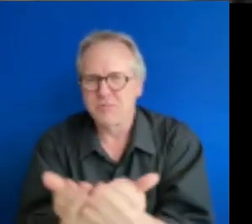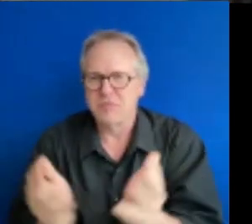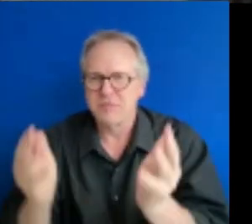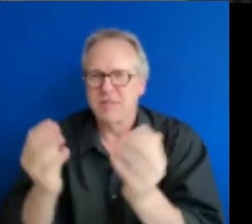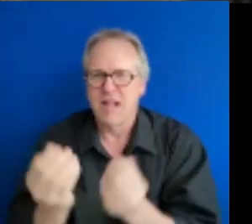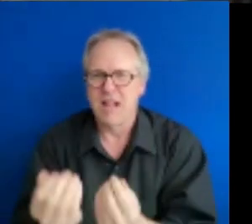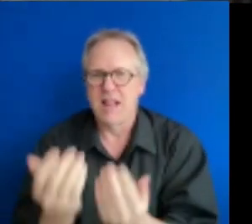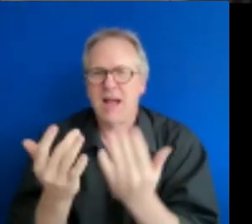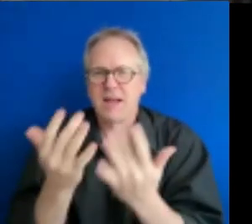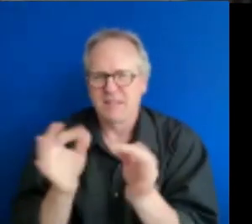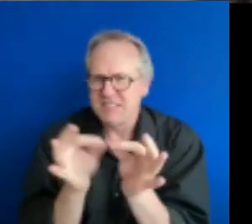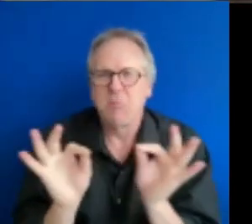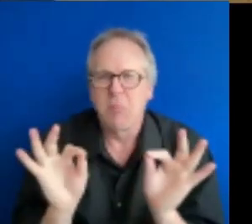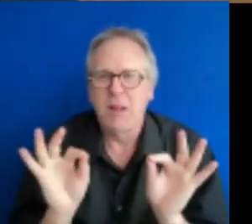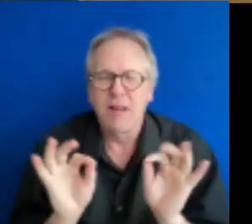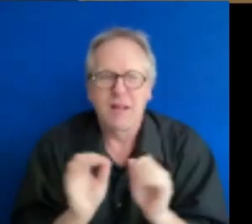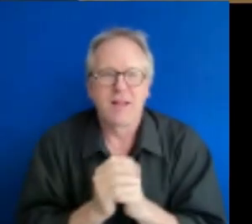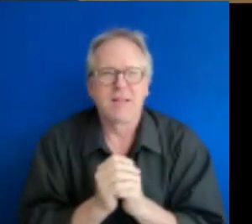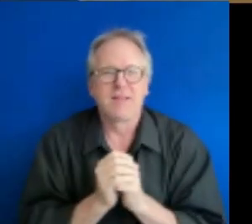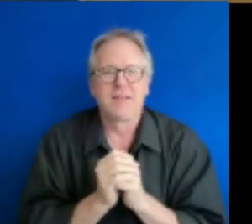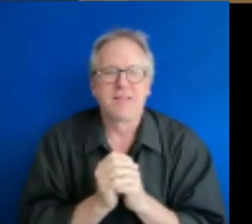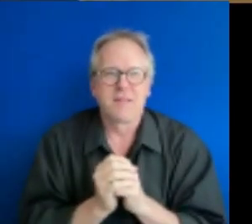lighting. This one